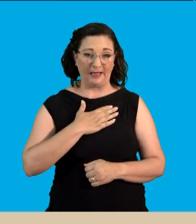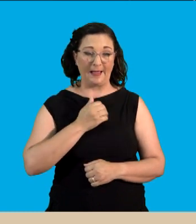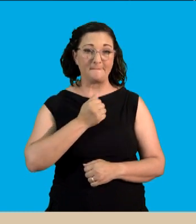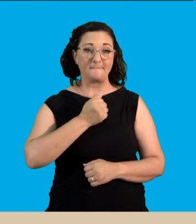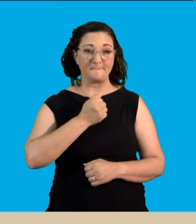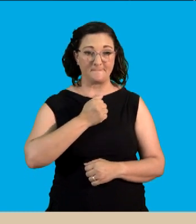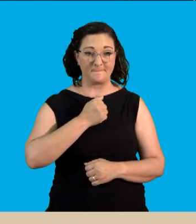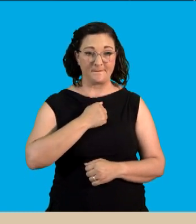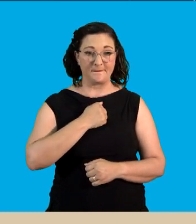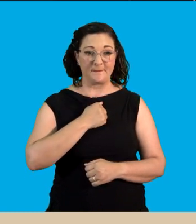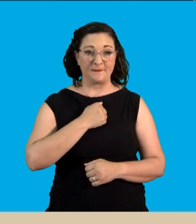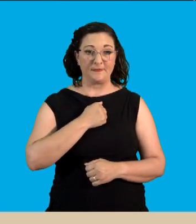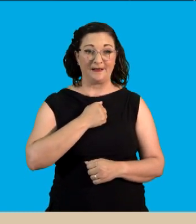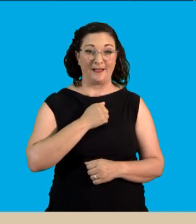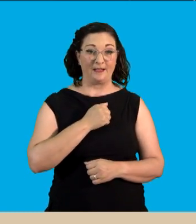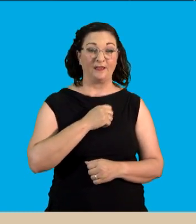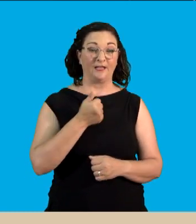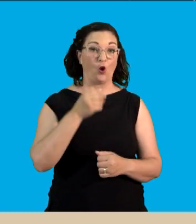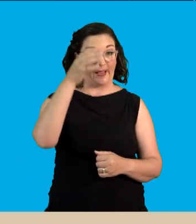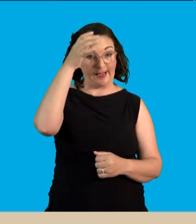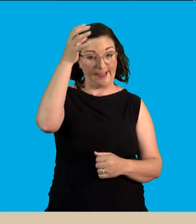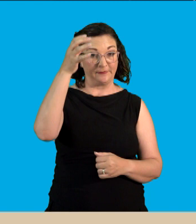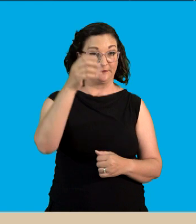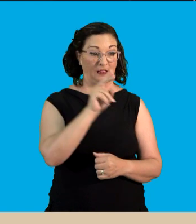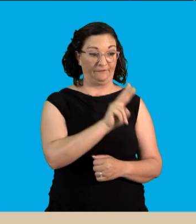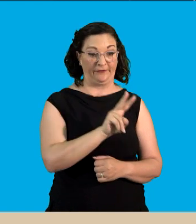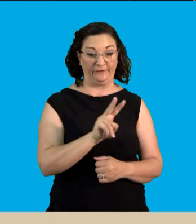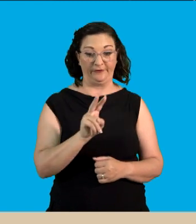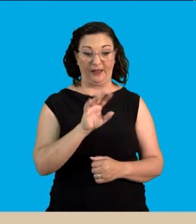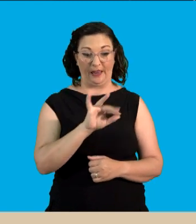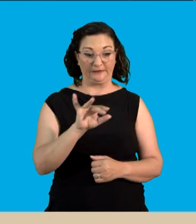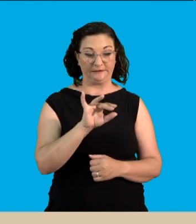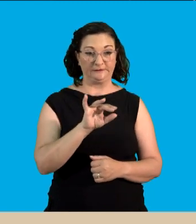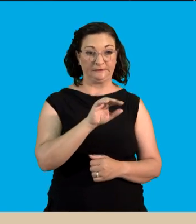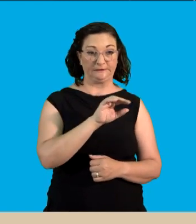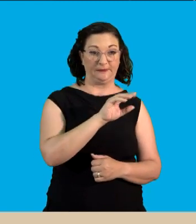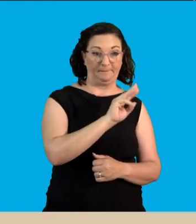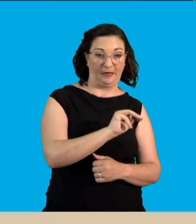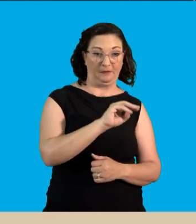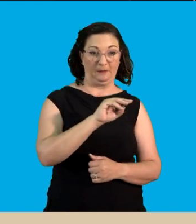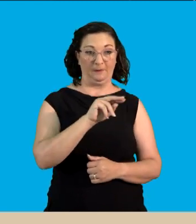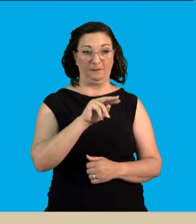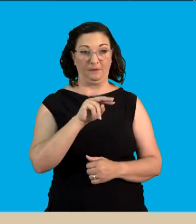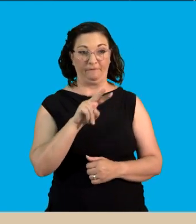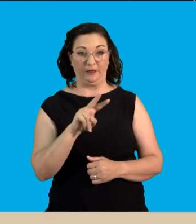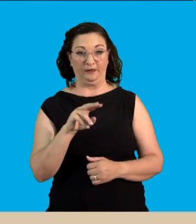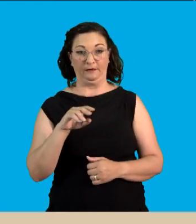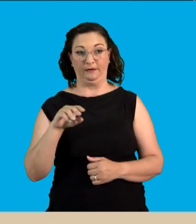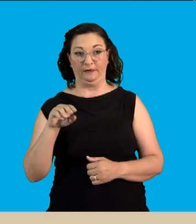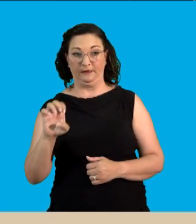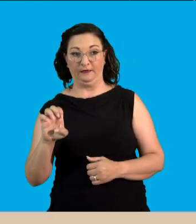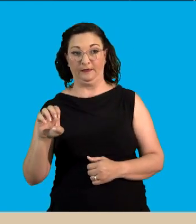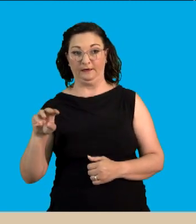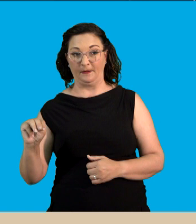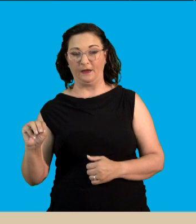elderly. I'm just going to write them in capital letters so that you see that the first part, it's the sentence is going to